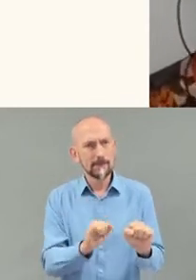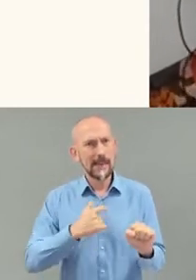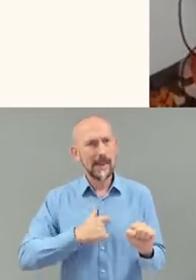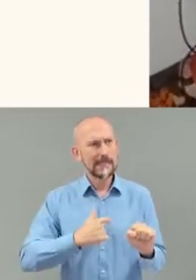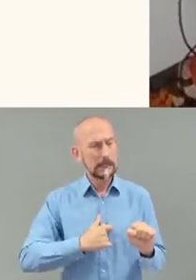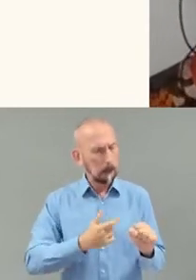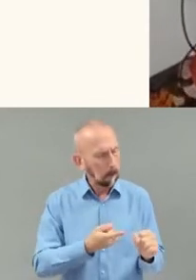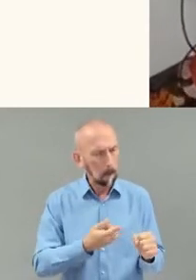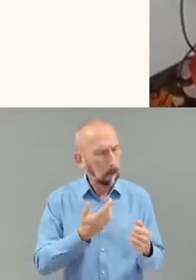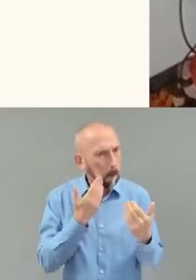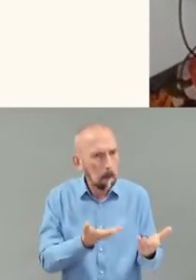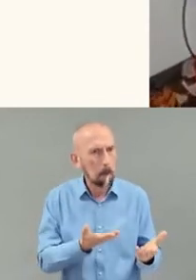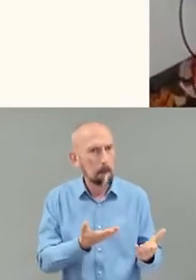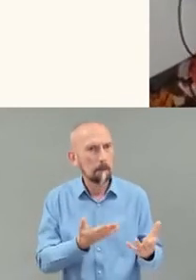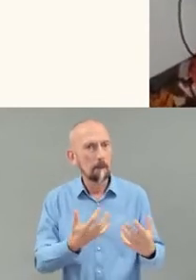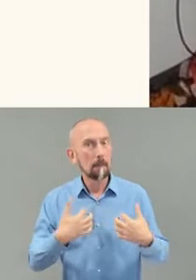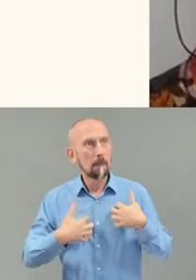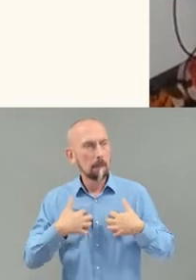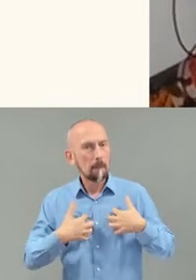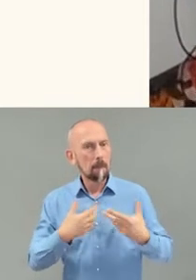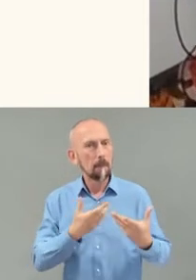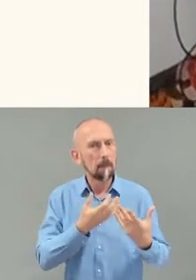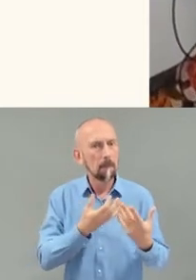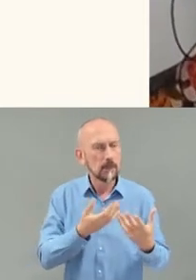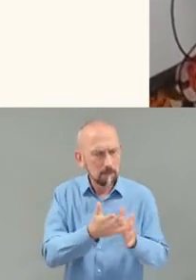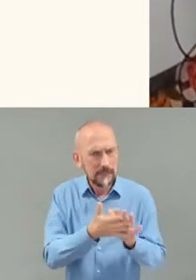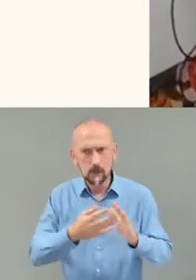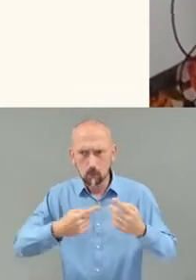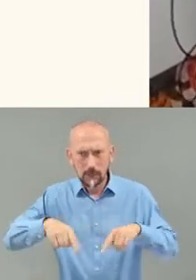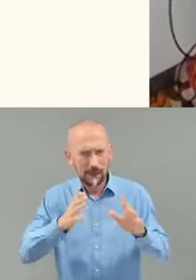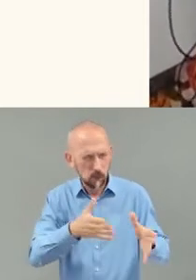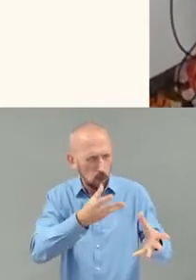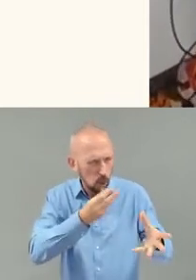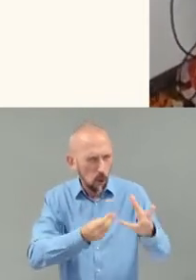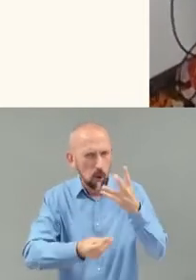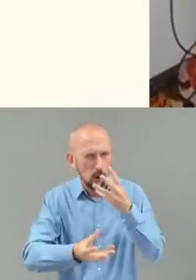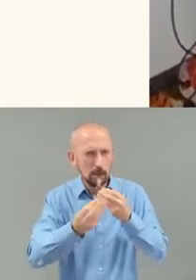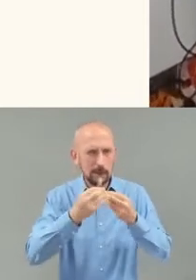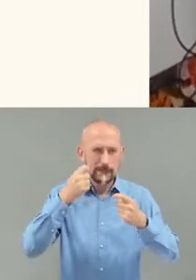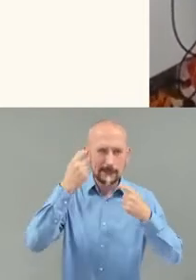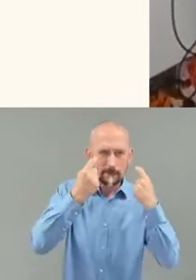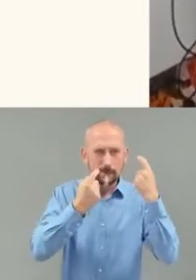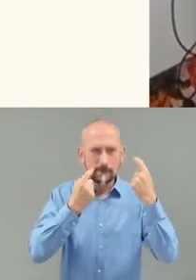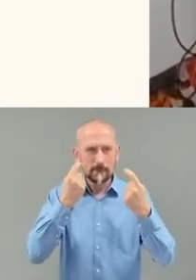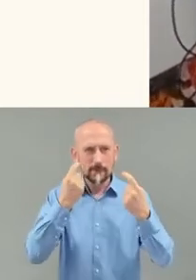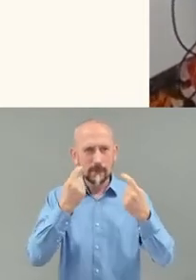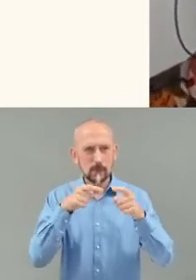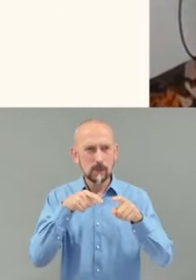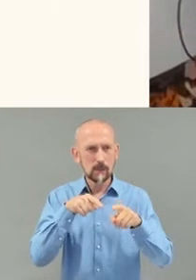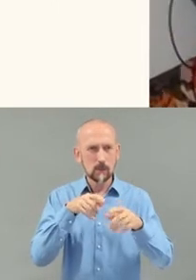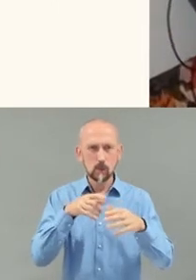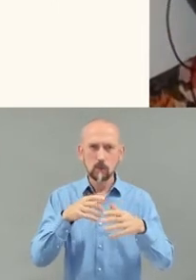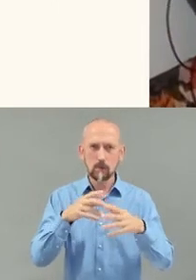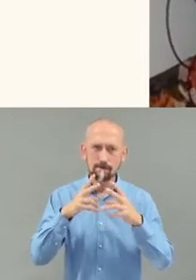with. So in that, we took some time to learn and reflect about that, and even, I guess, uncover some of our